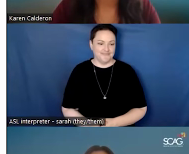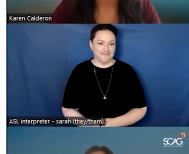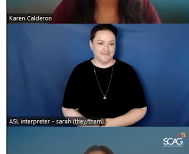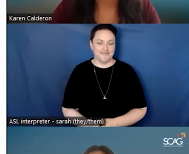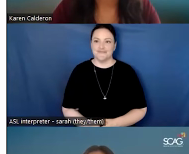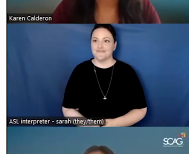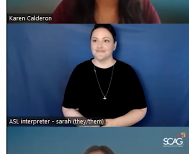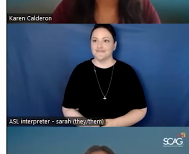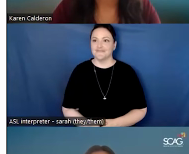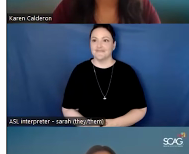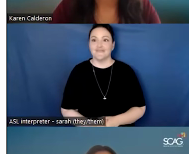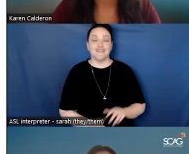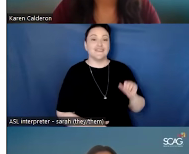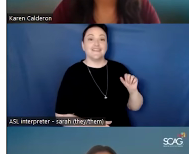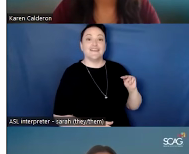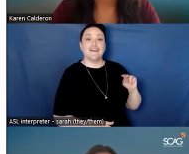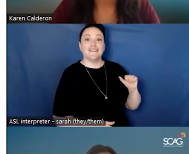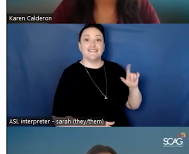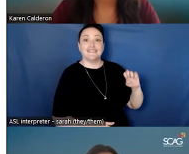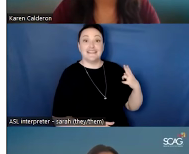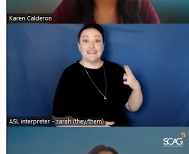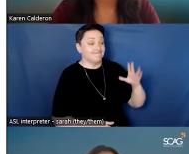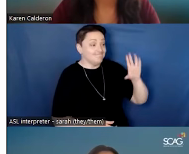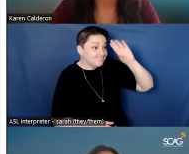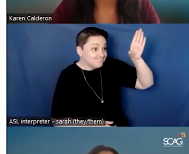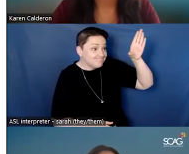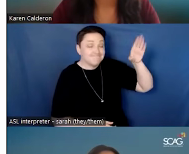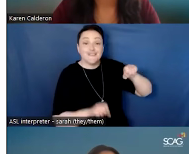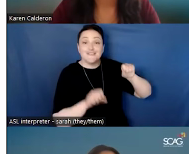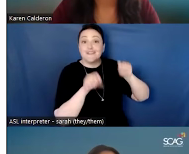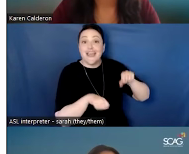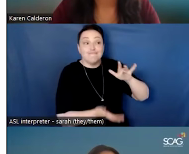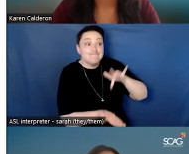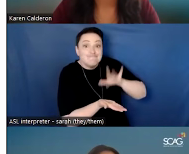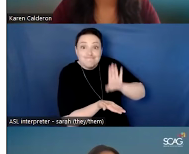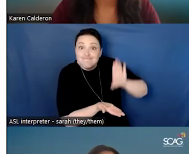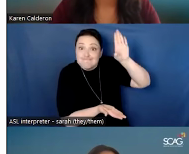Again, you can raise your hand or drop questions in the chat if you have any.